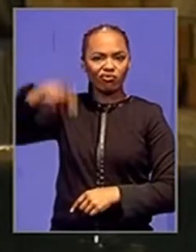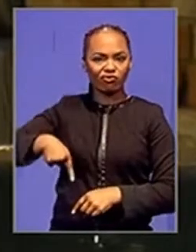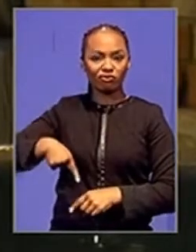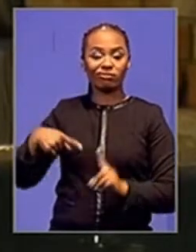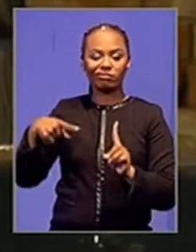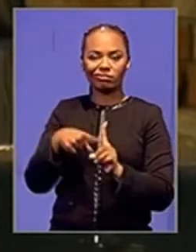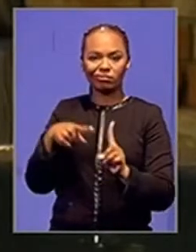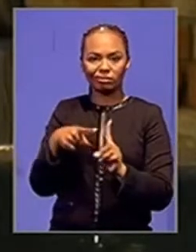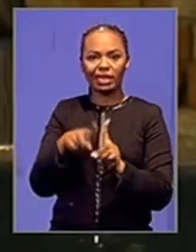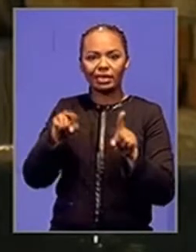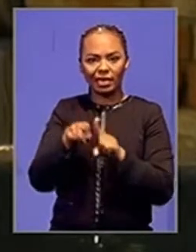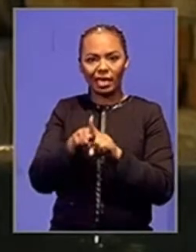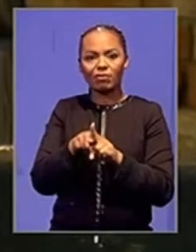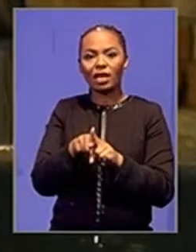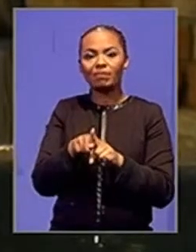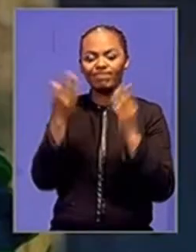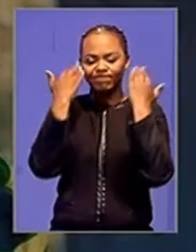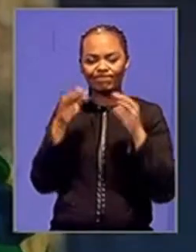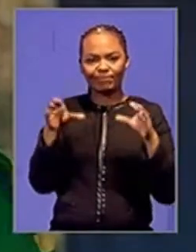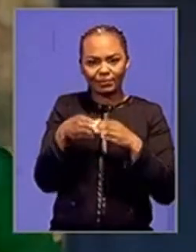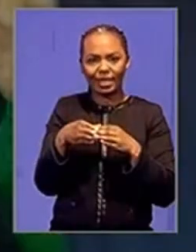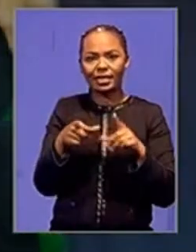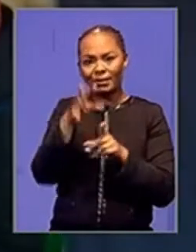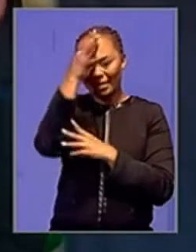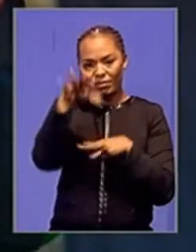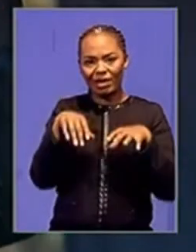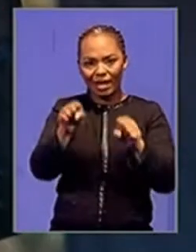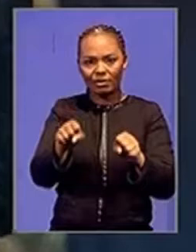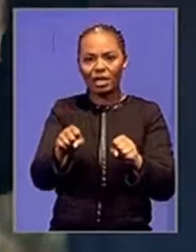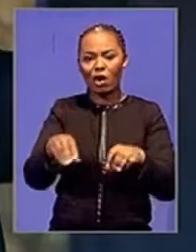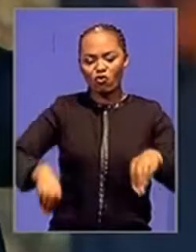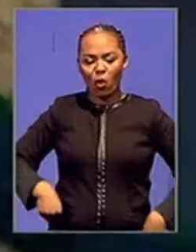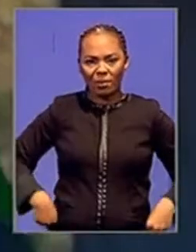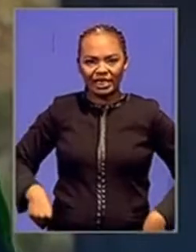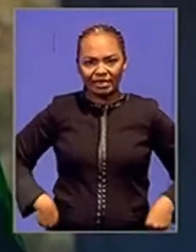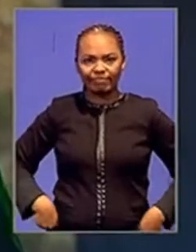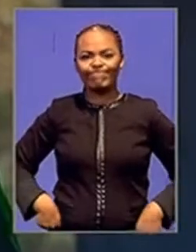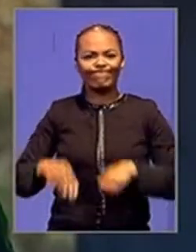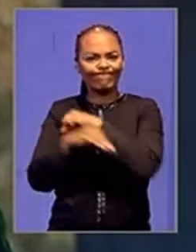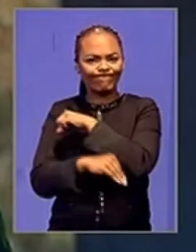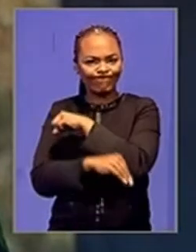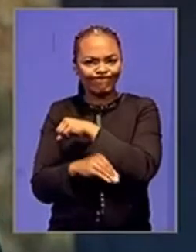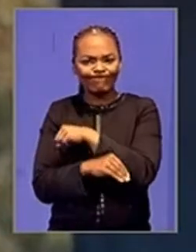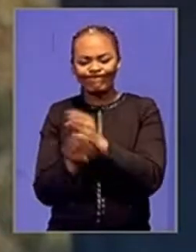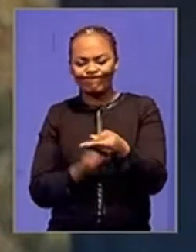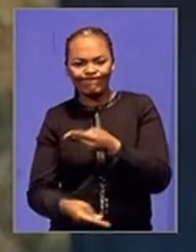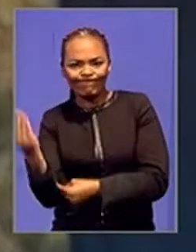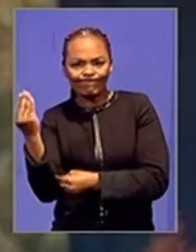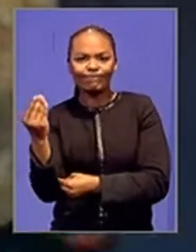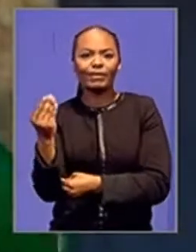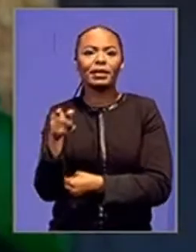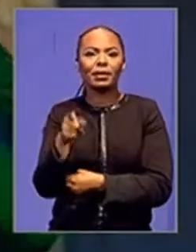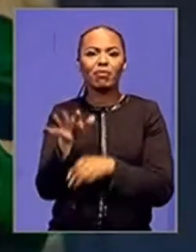of Inquiry into allegations of state capture, corruption and fraud in the public sector,